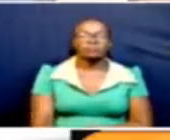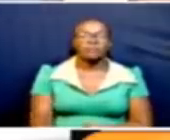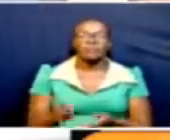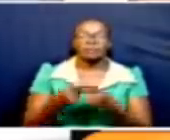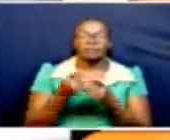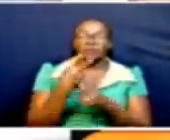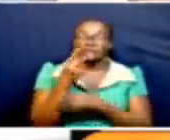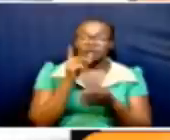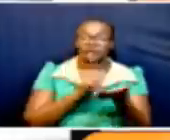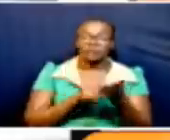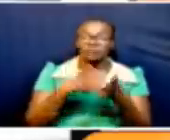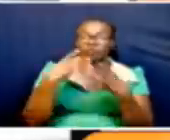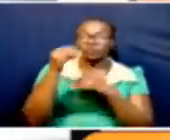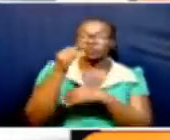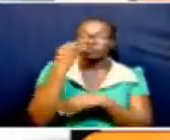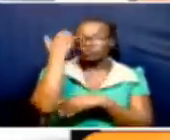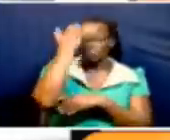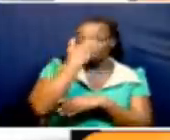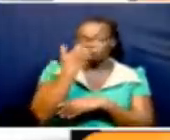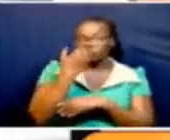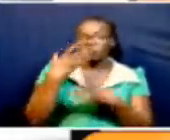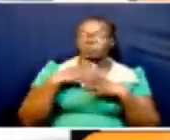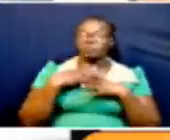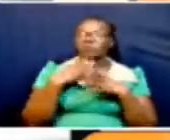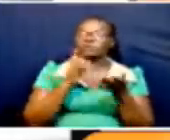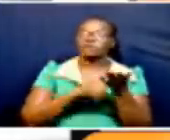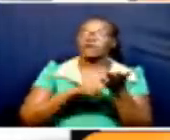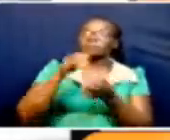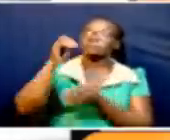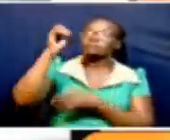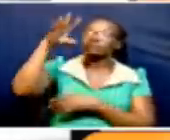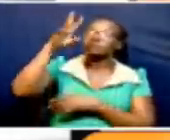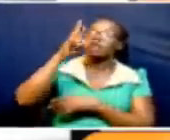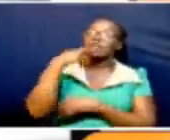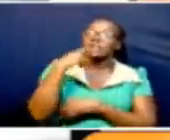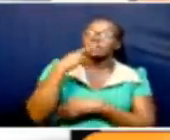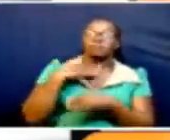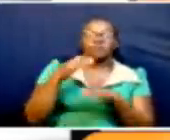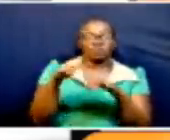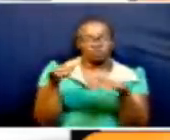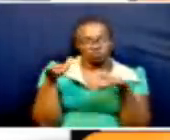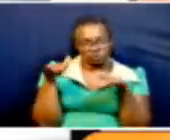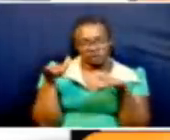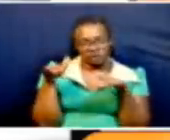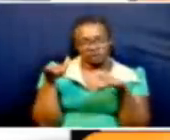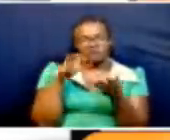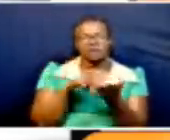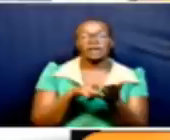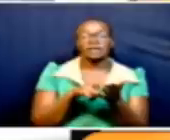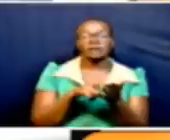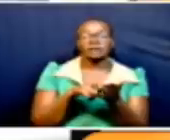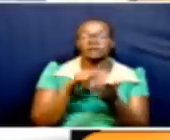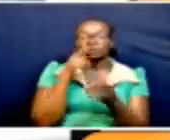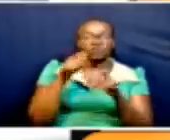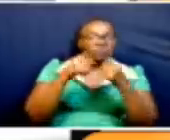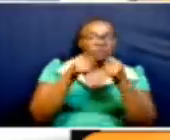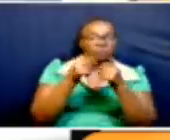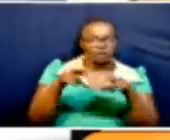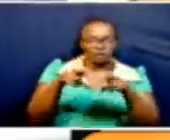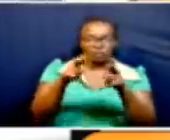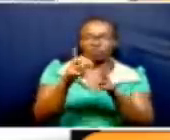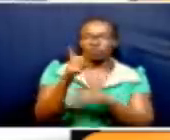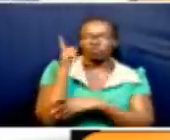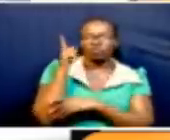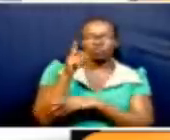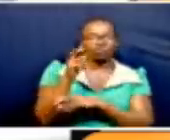the traffic light is red. People are just standing. Yeah. No one crosses a red light. They are scared. Yes. And if they see you from